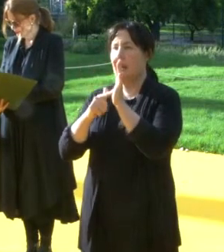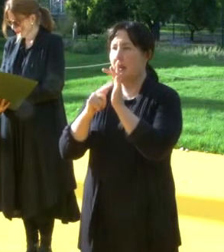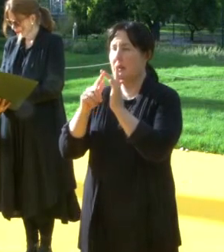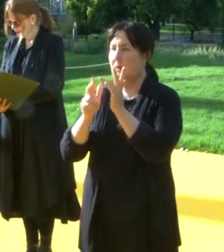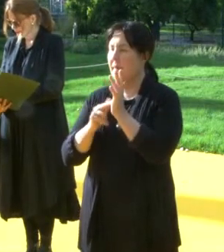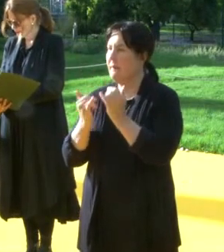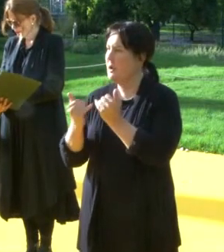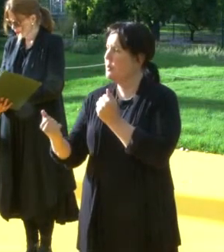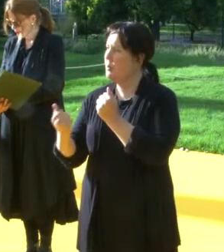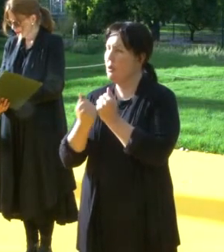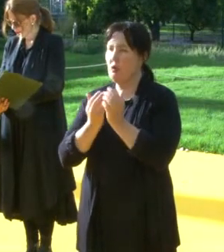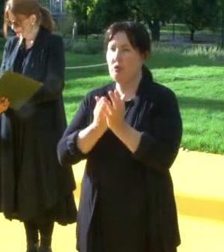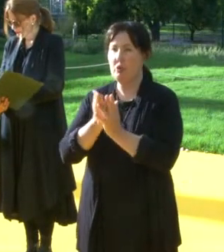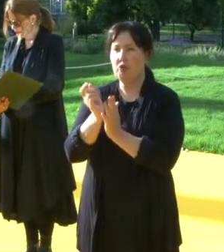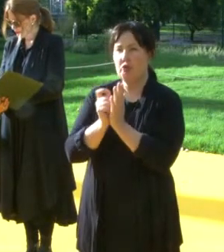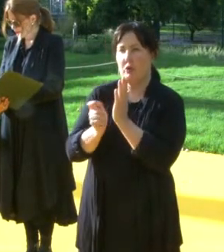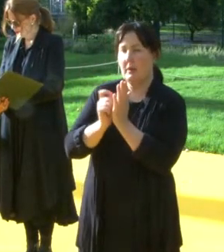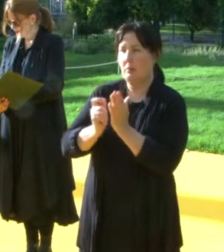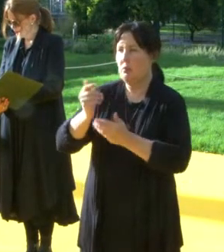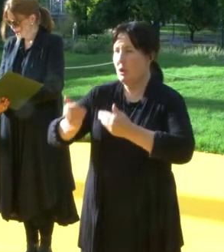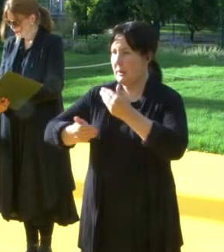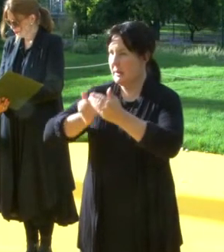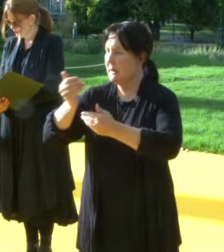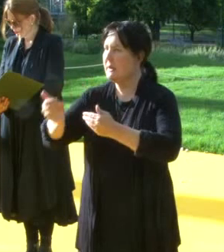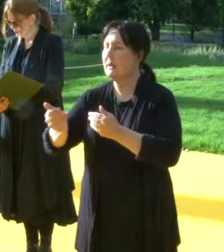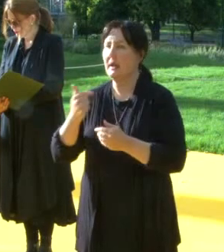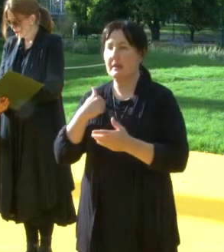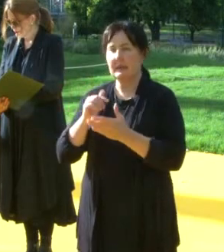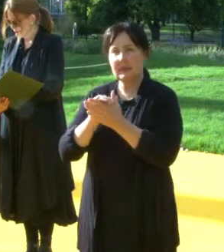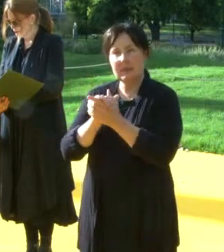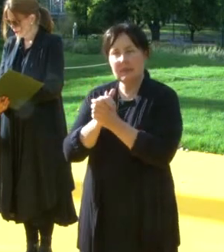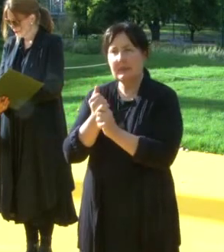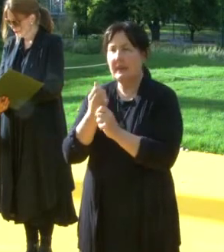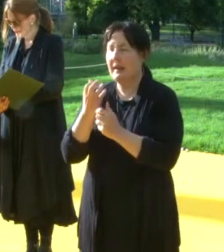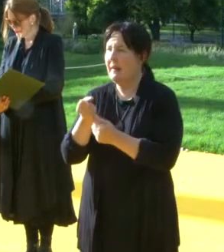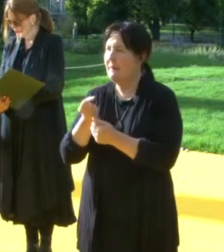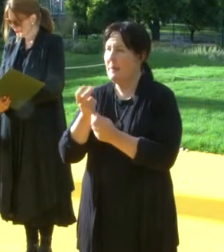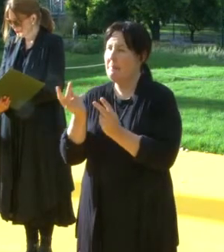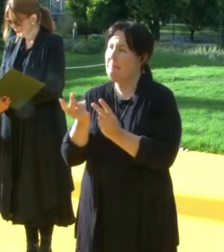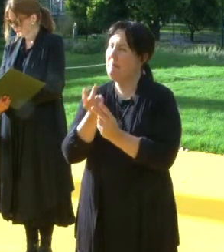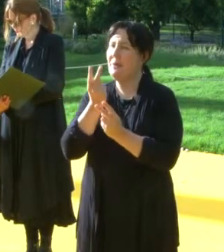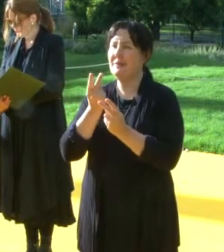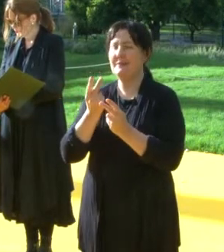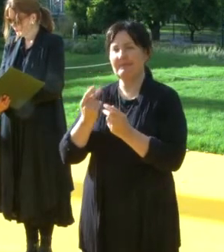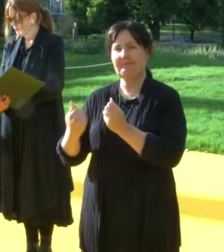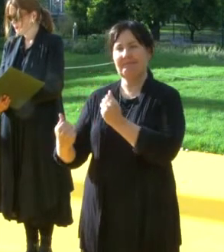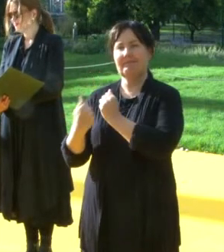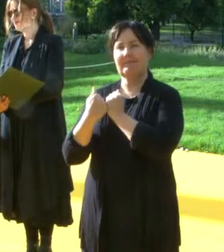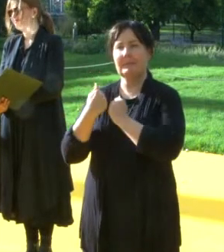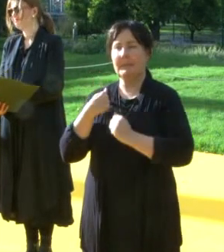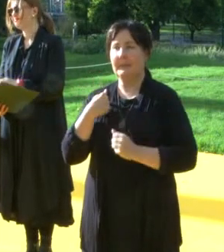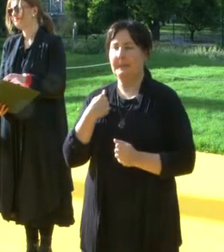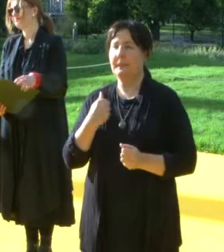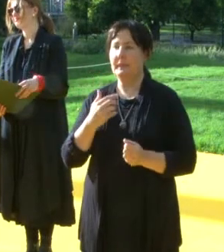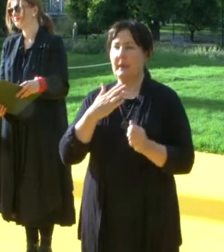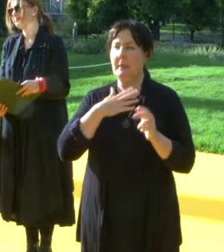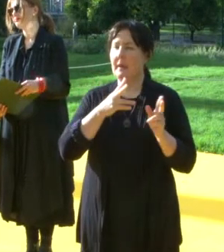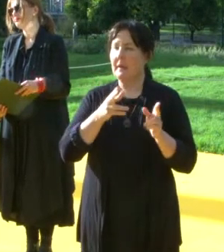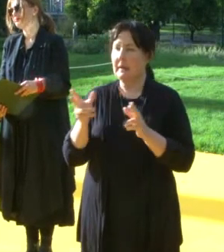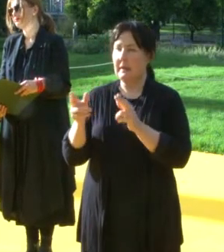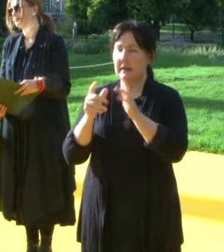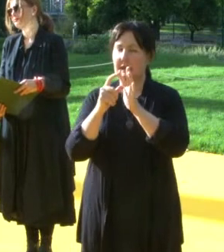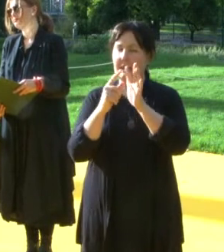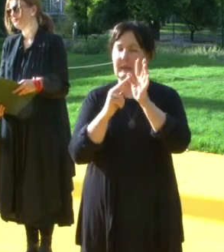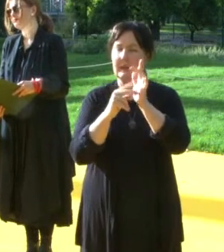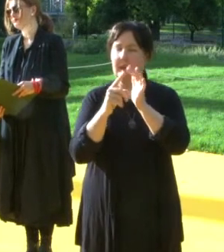took place in the first lockdown. I'm so glad to have you both in my corner. My editor Danielle Walker and